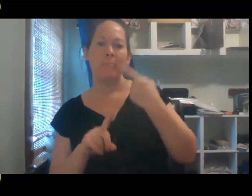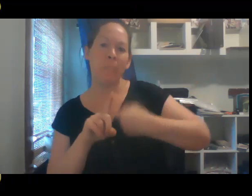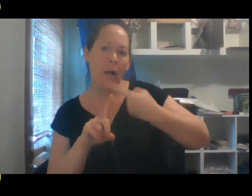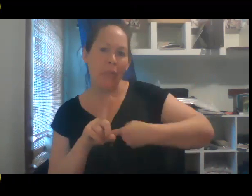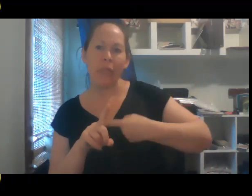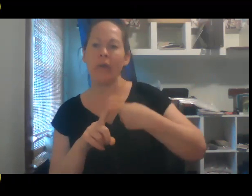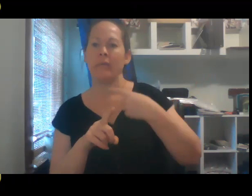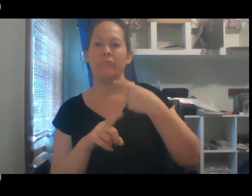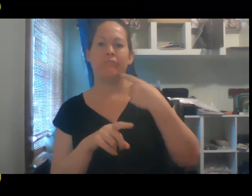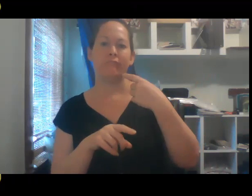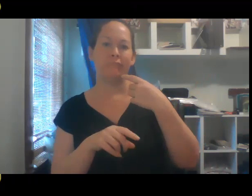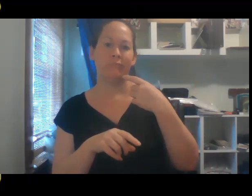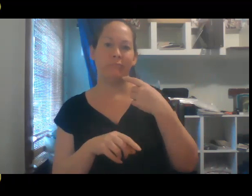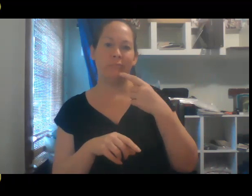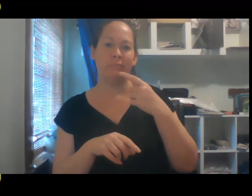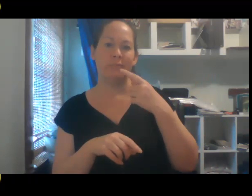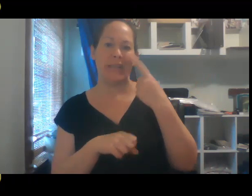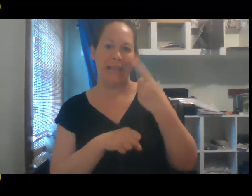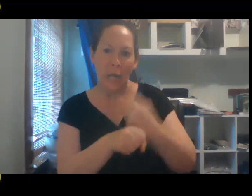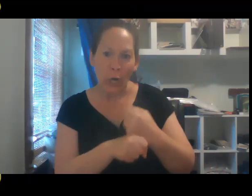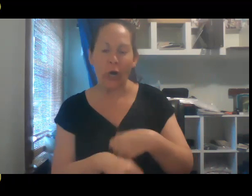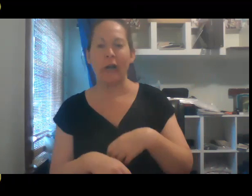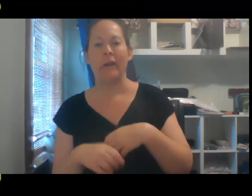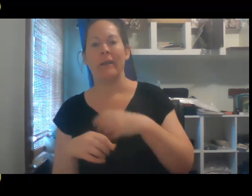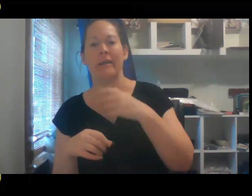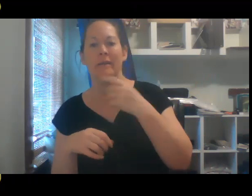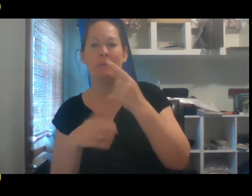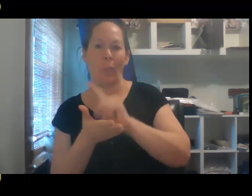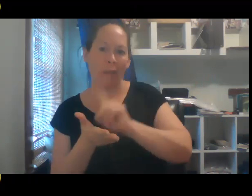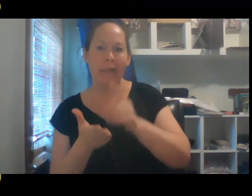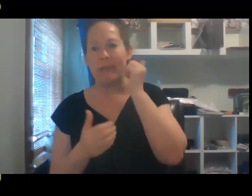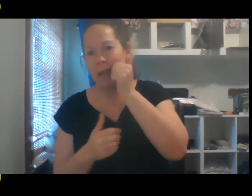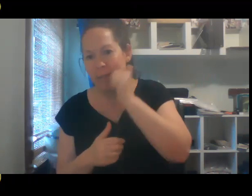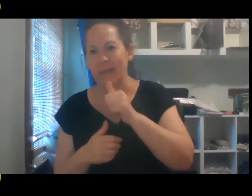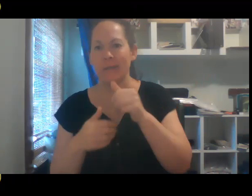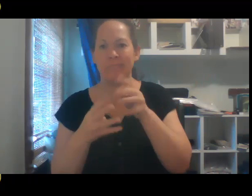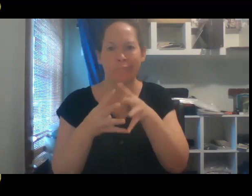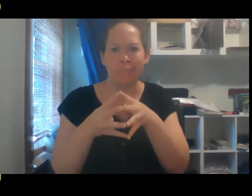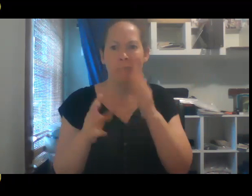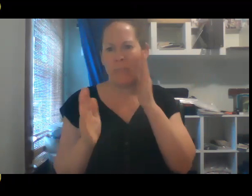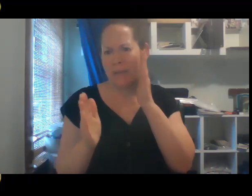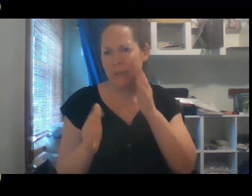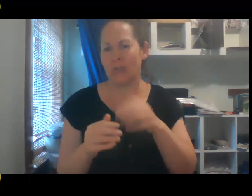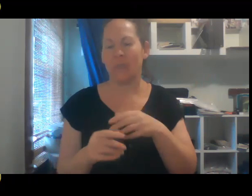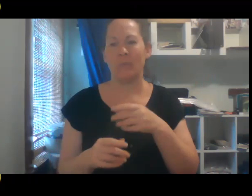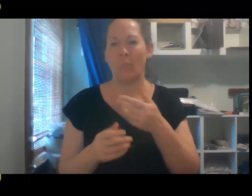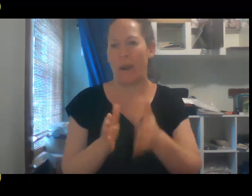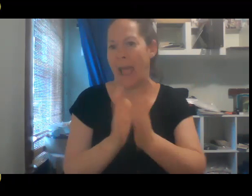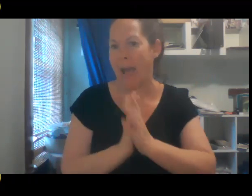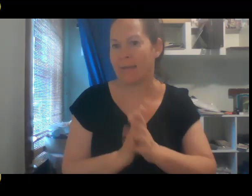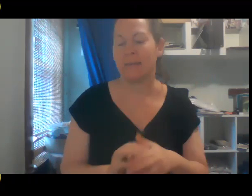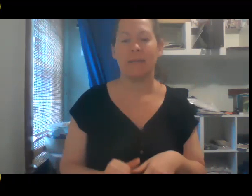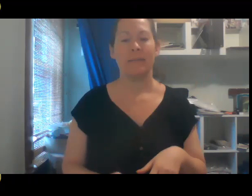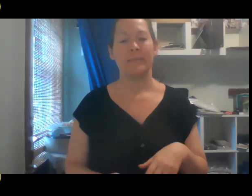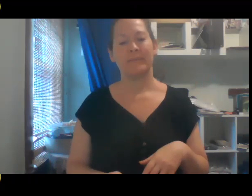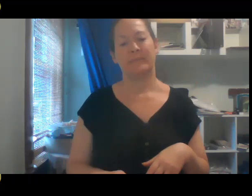monthly versus compounded continuously. They'll do a comparison between the two. It's not a